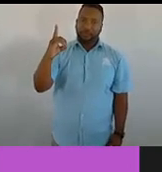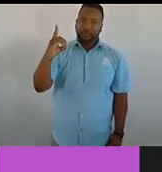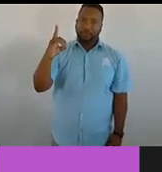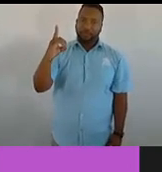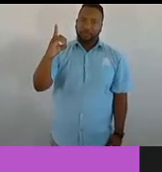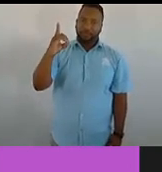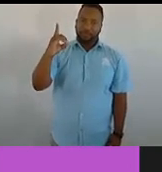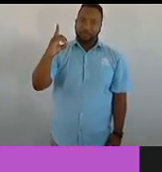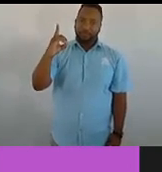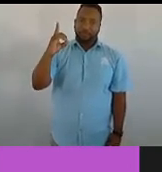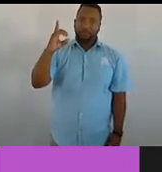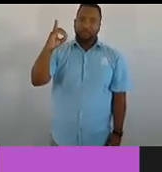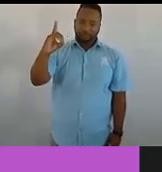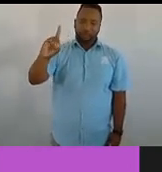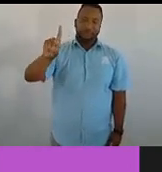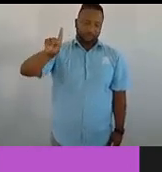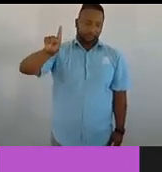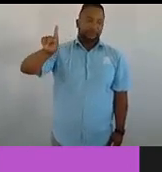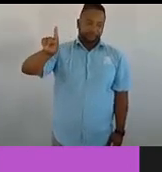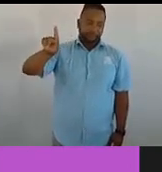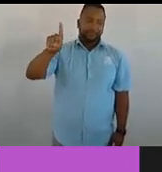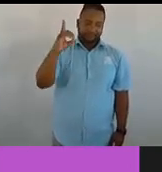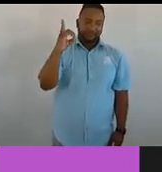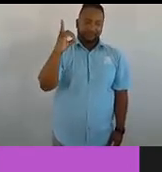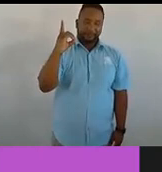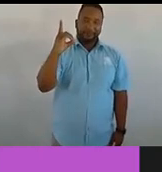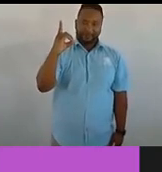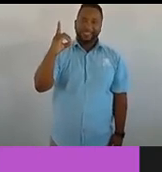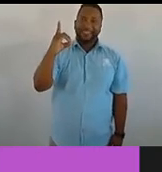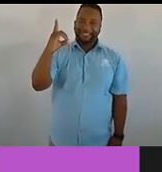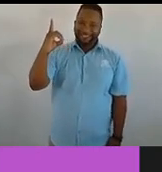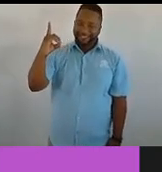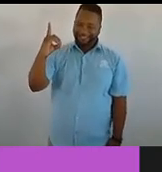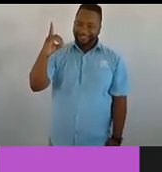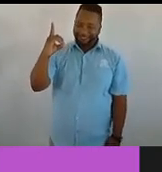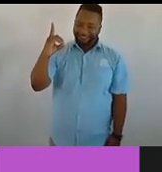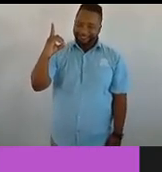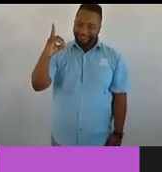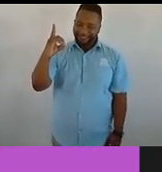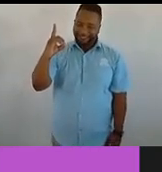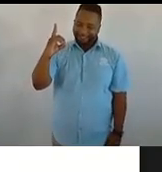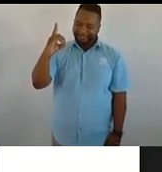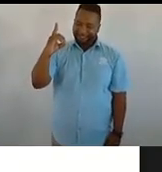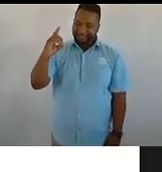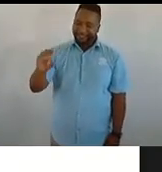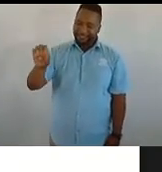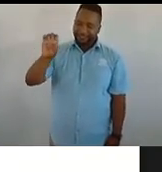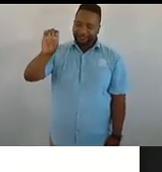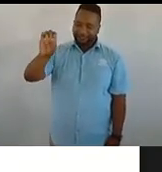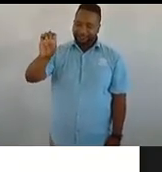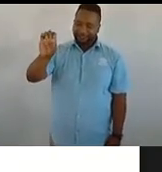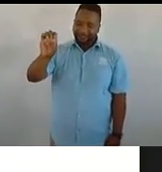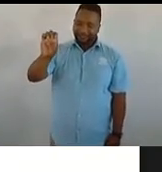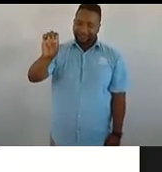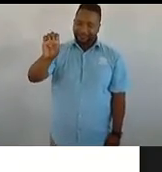Here you see the manual alphabet, which is shown with the hand. This is not really a part of South African